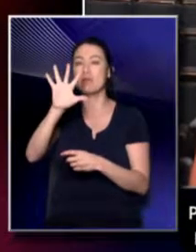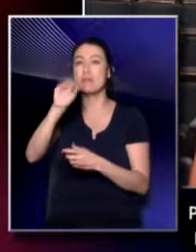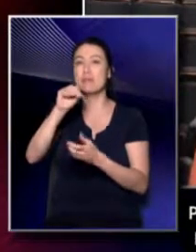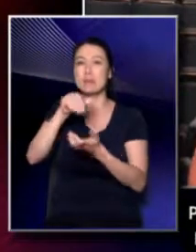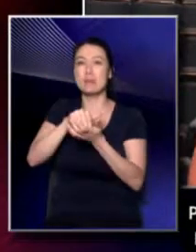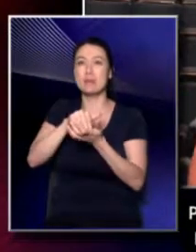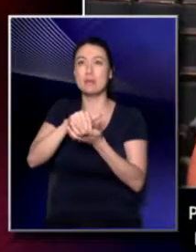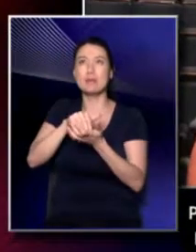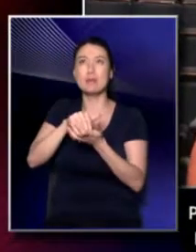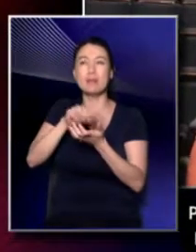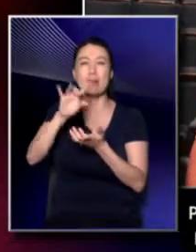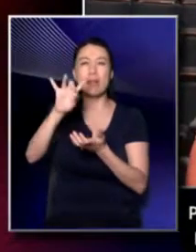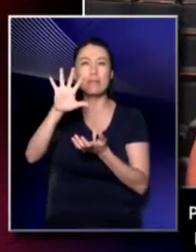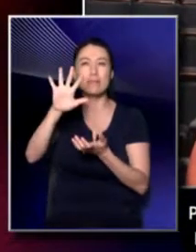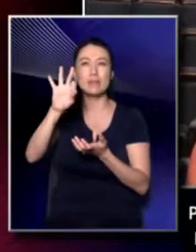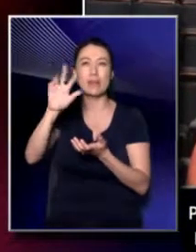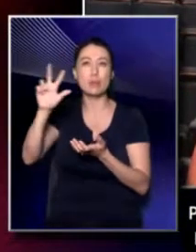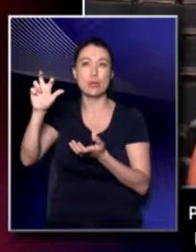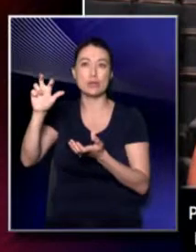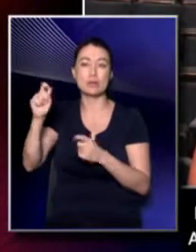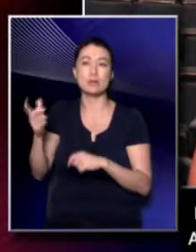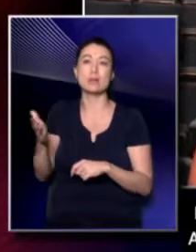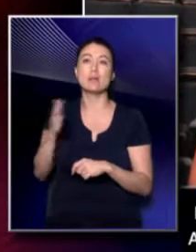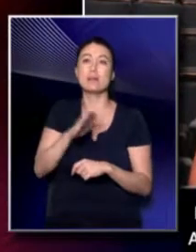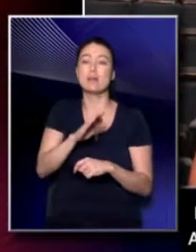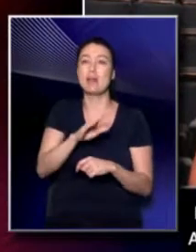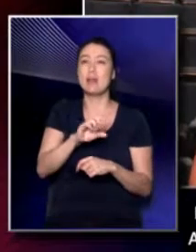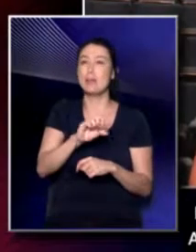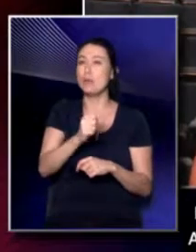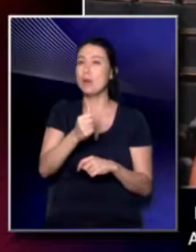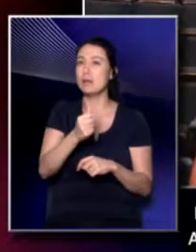$15,859,300 and the federal funds of